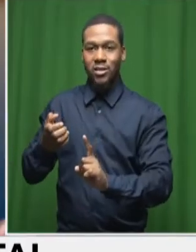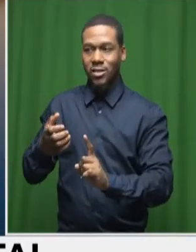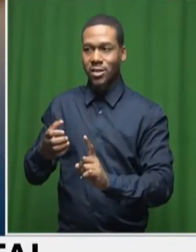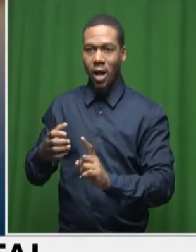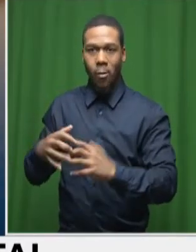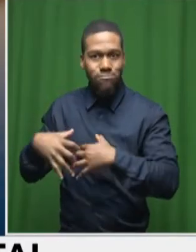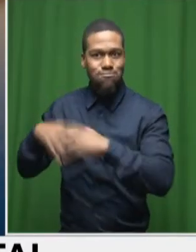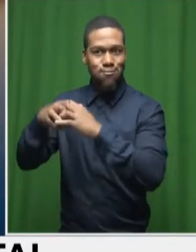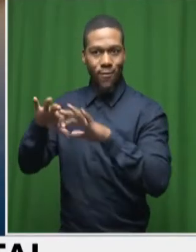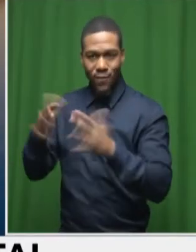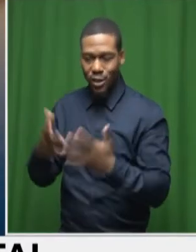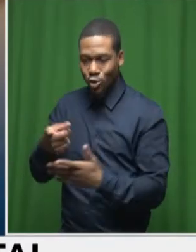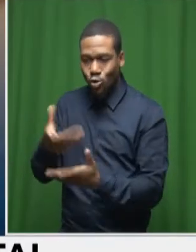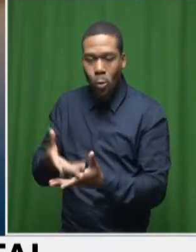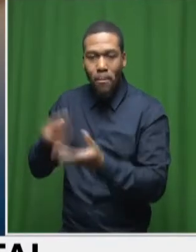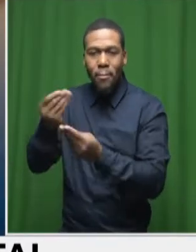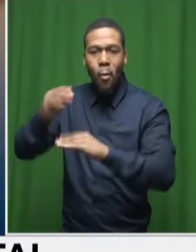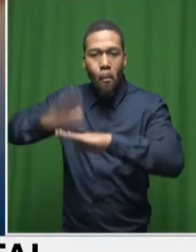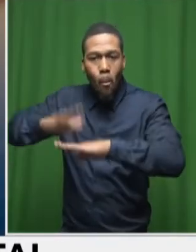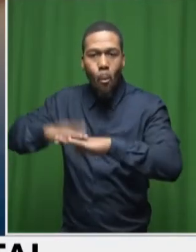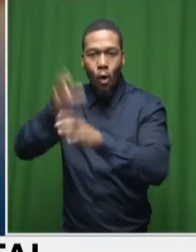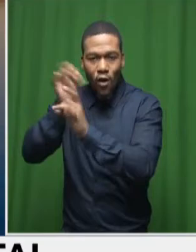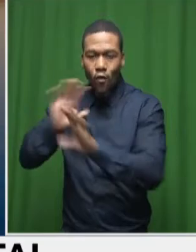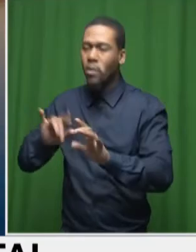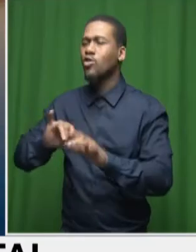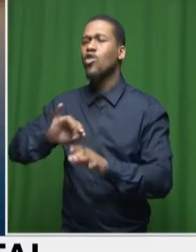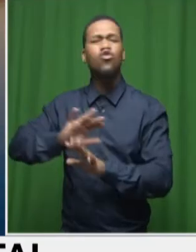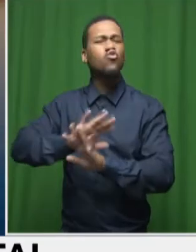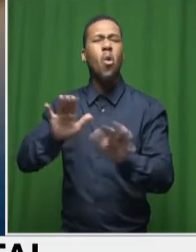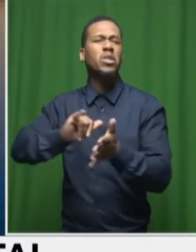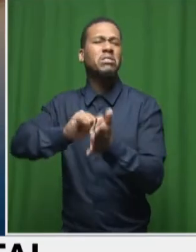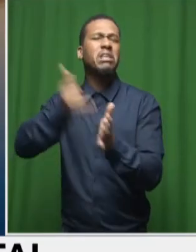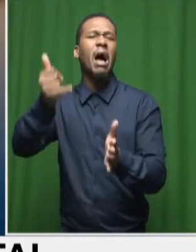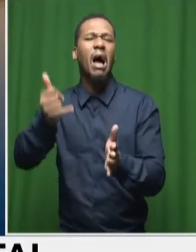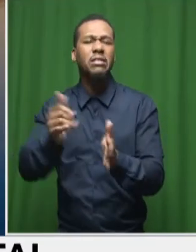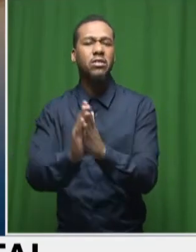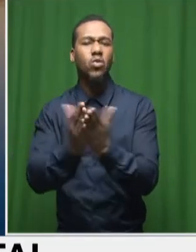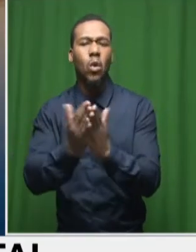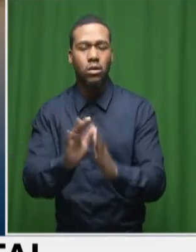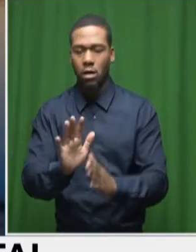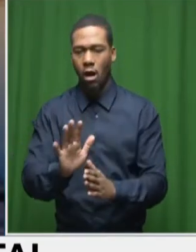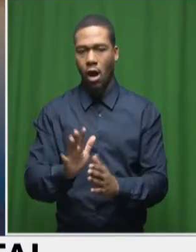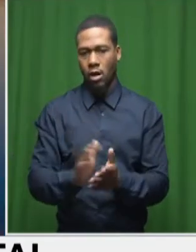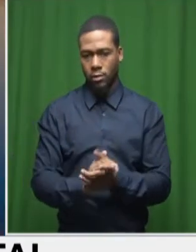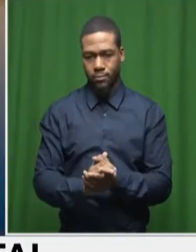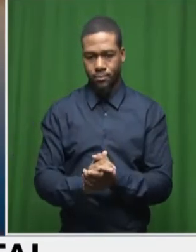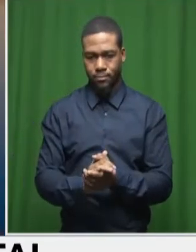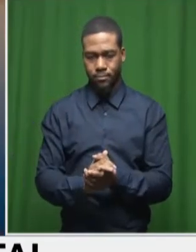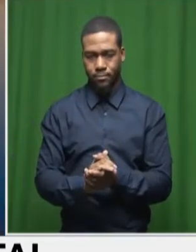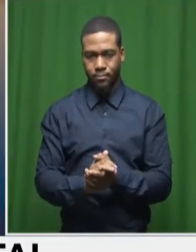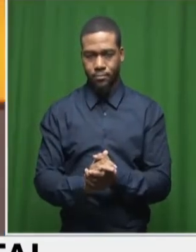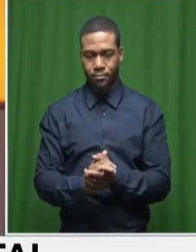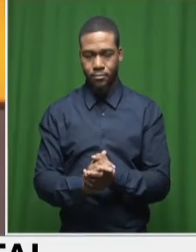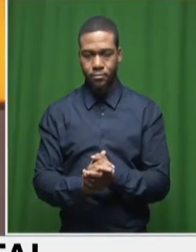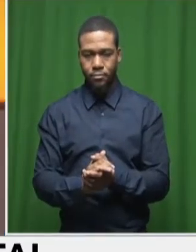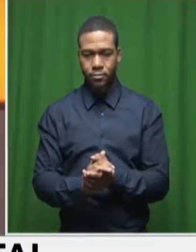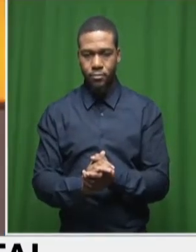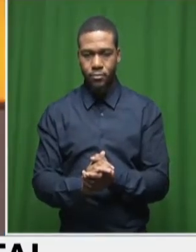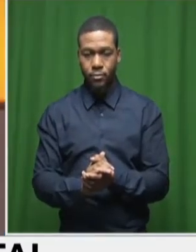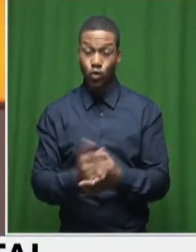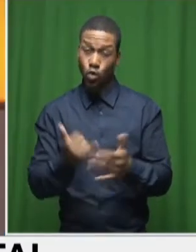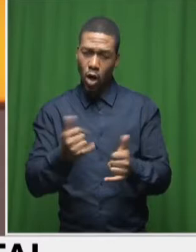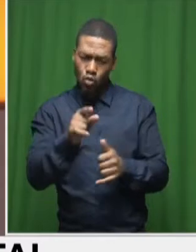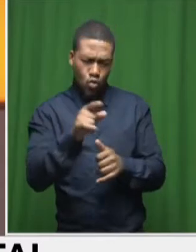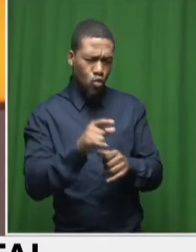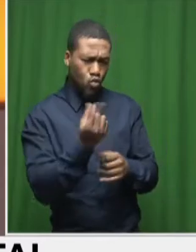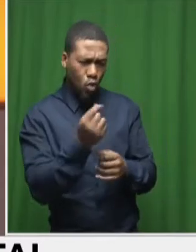much bigger than that. Sure. And it allows then for the learning to happen in an ecosystem rather than just one aspect. So as you do a